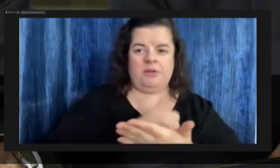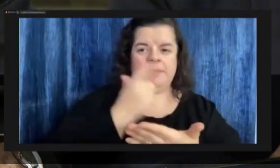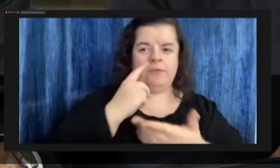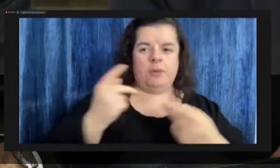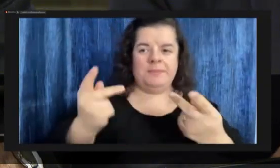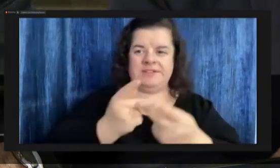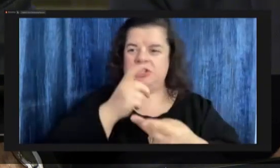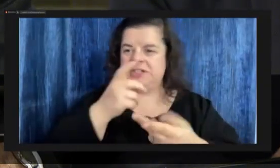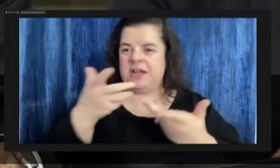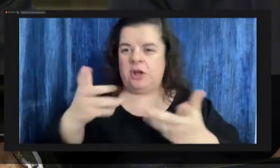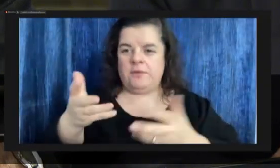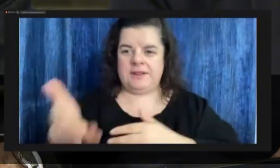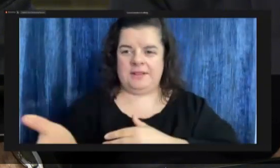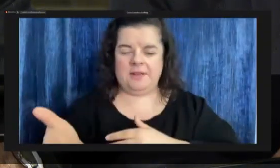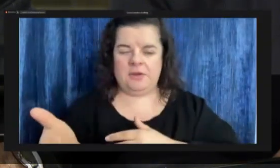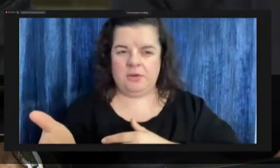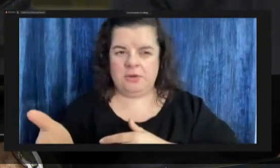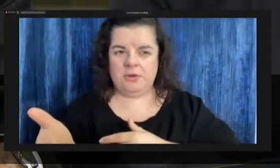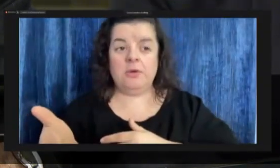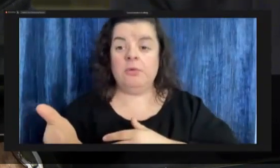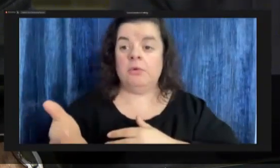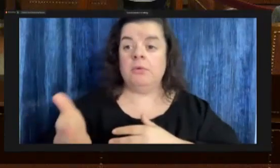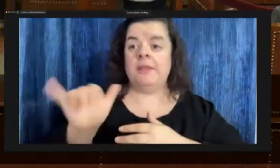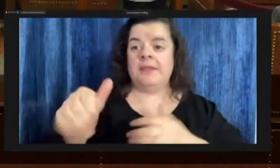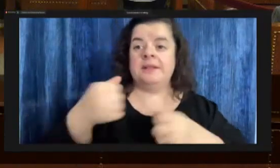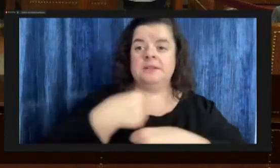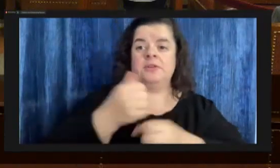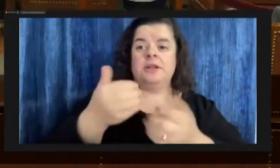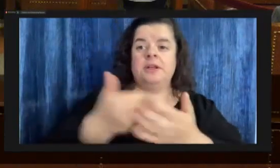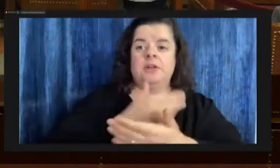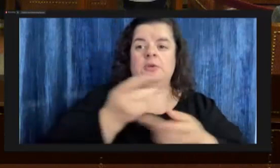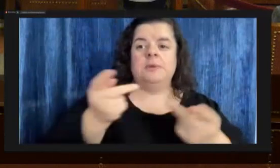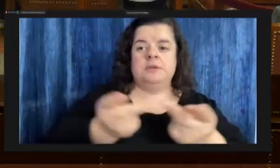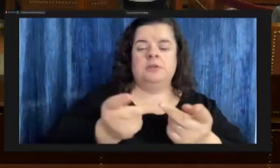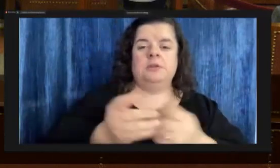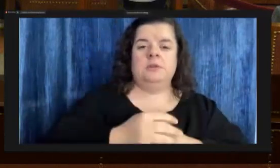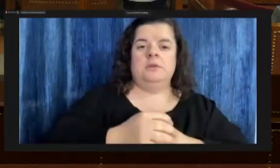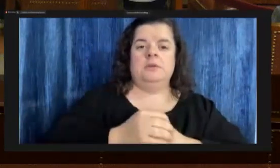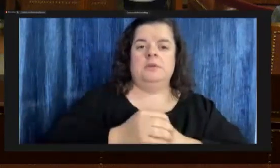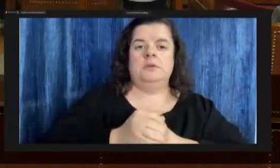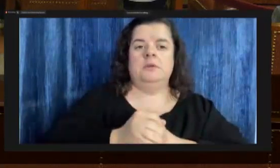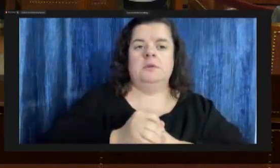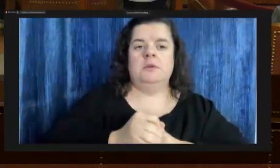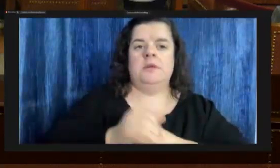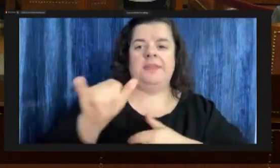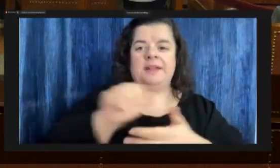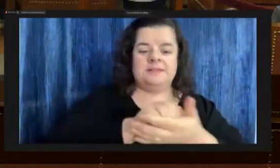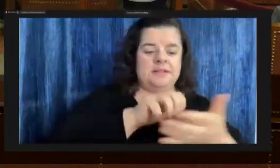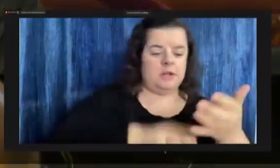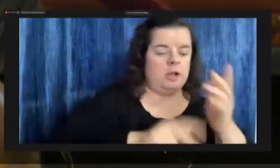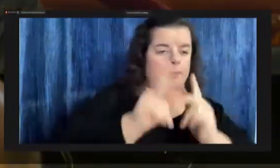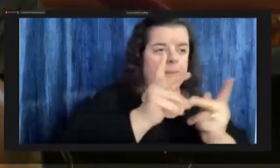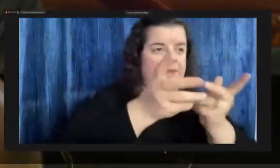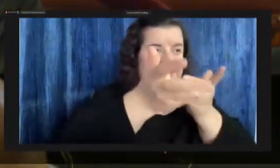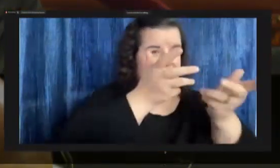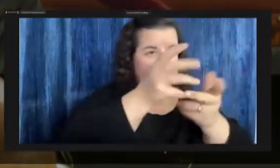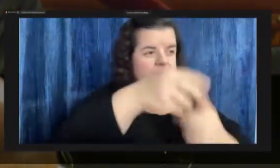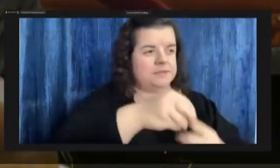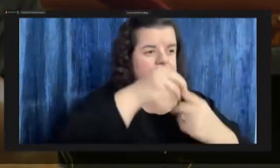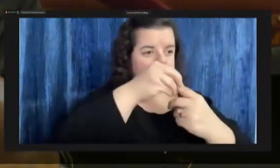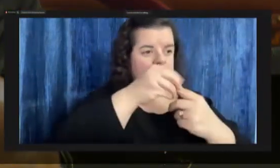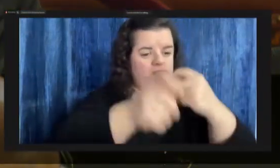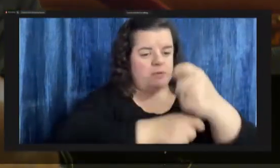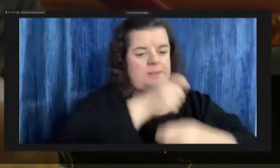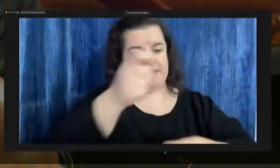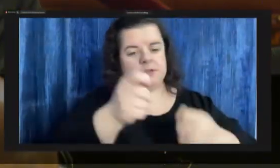exist. It's creating a new position. It's taking out the public engagement specialist and adding a